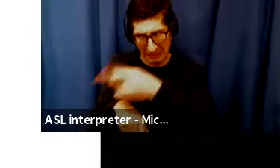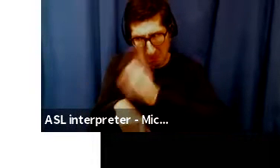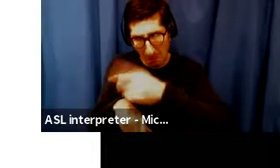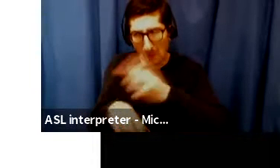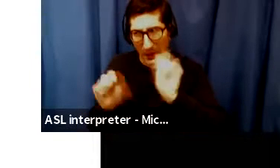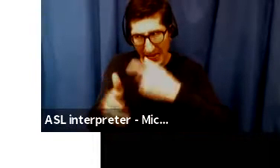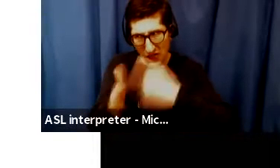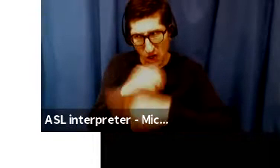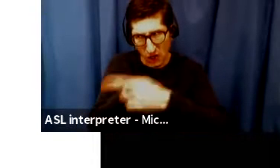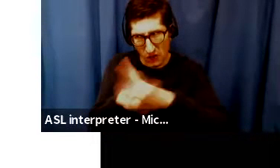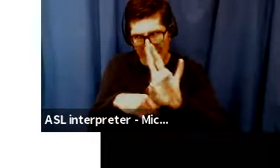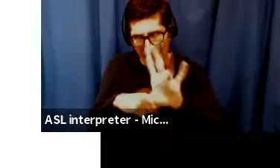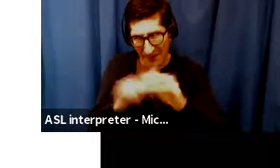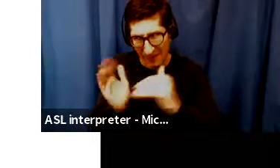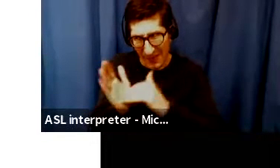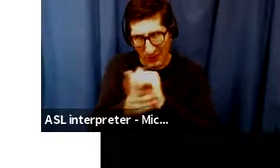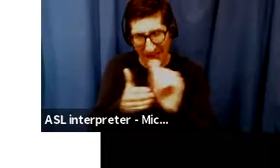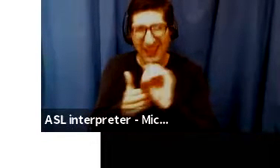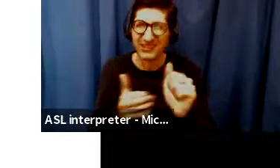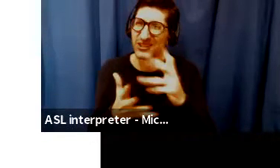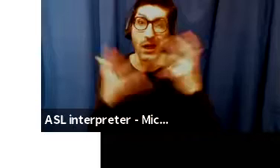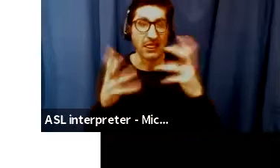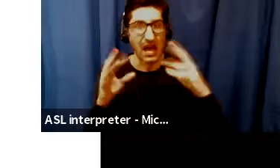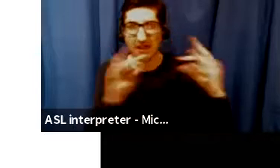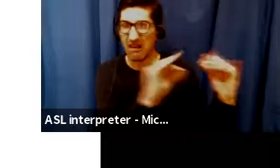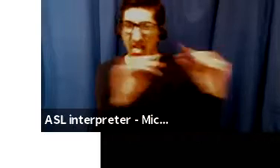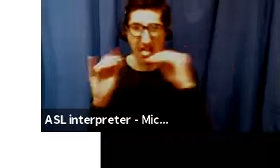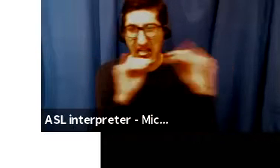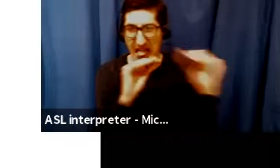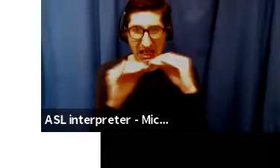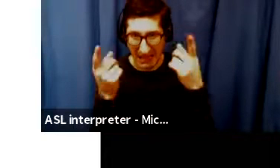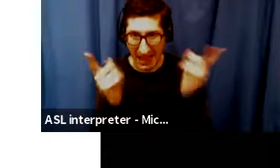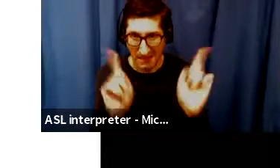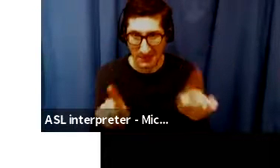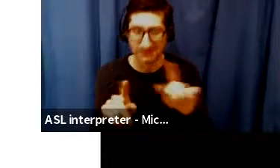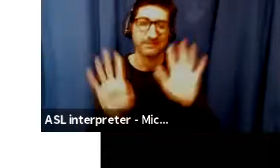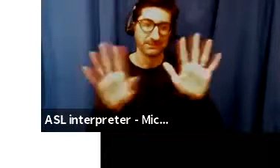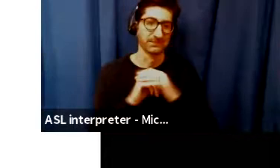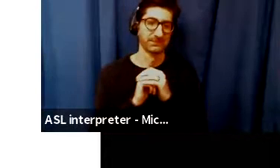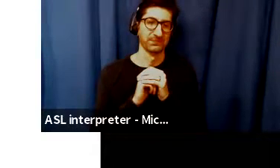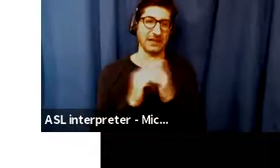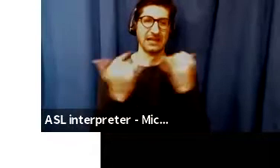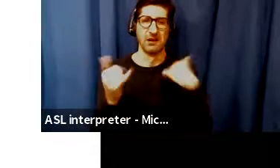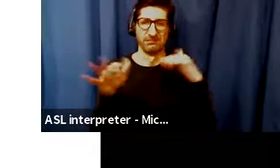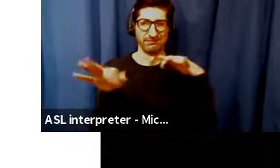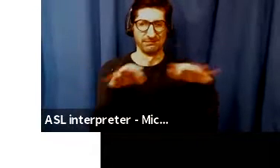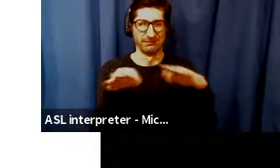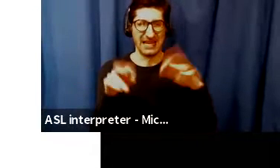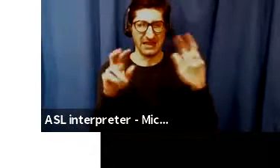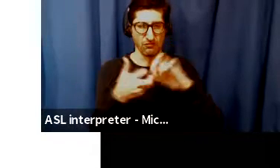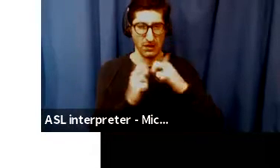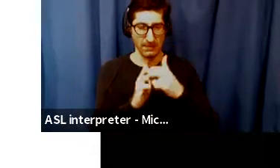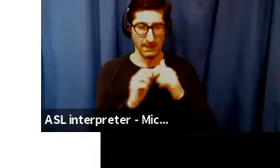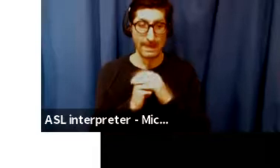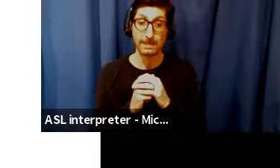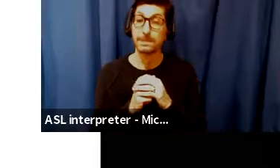a hot issue. So here's the issue, or here's part of the issue. Under COVID-19,